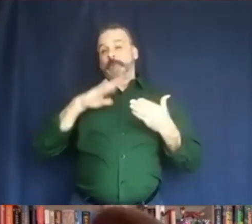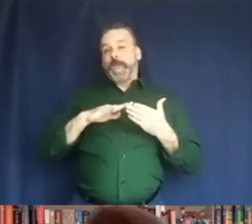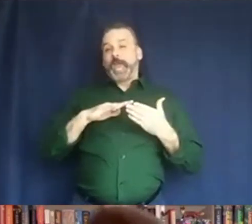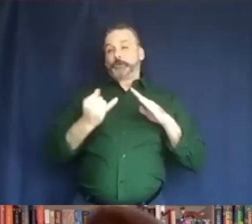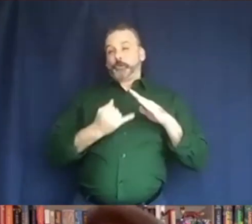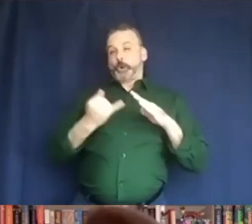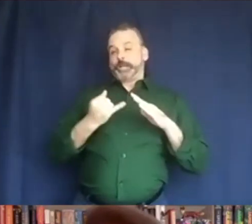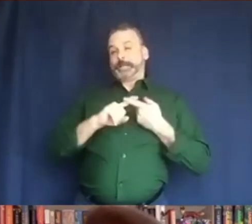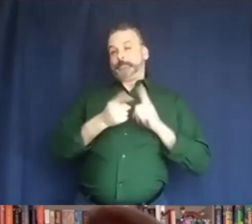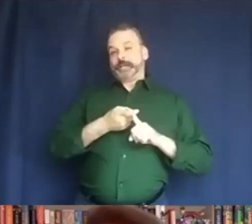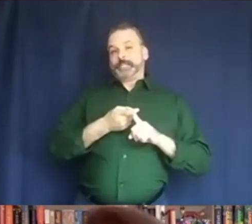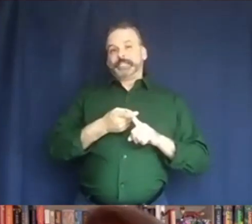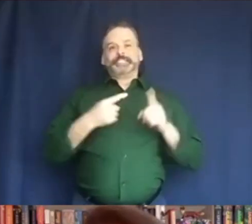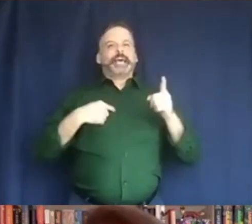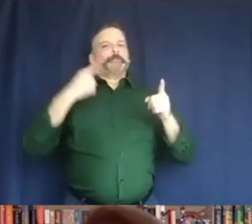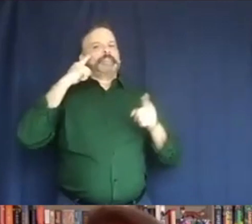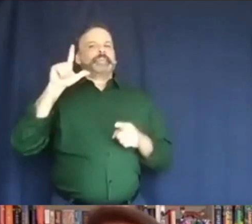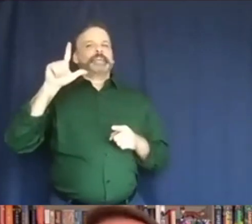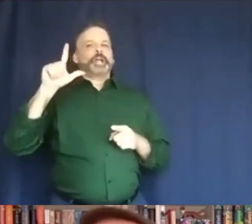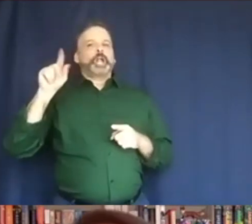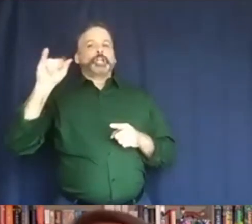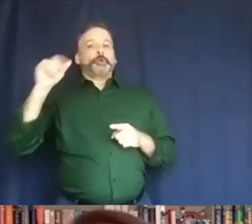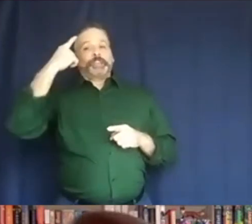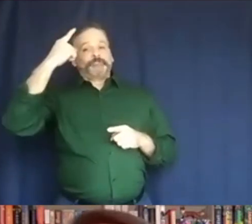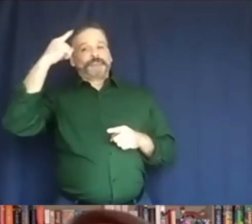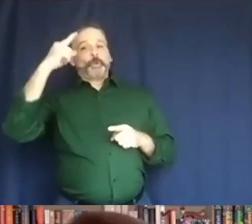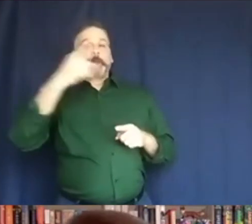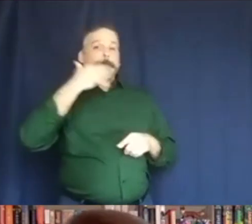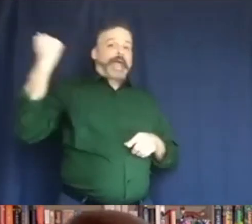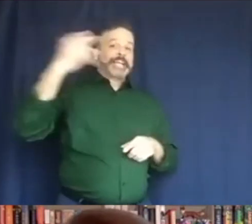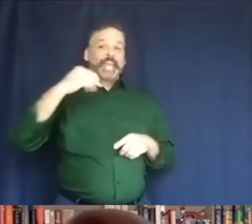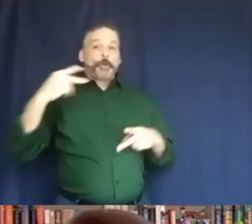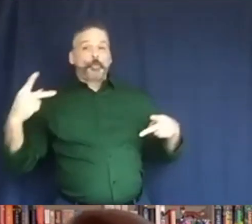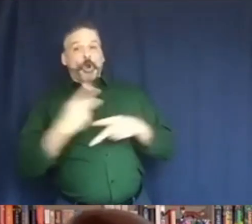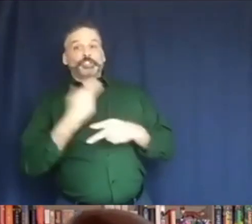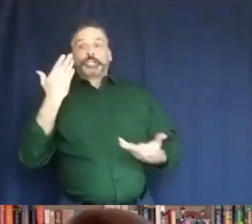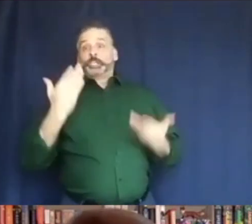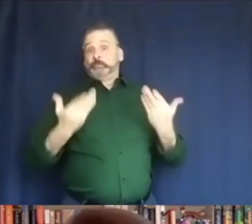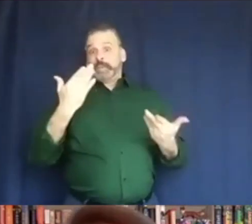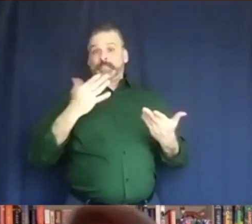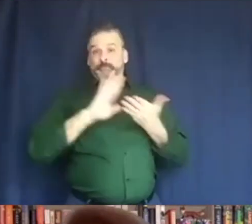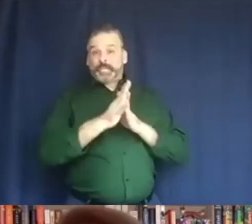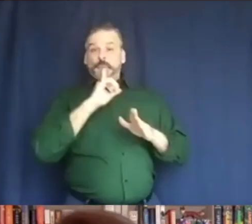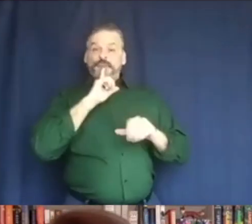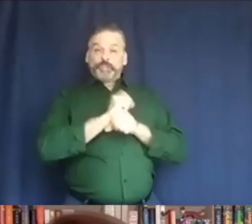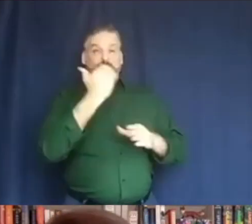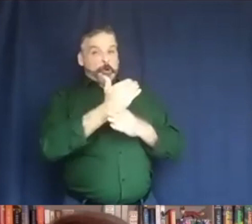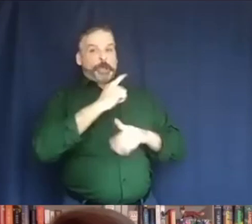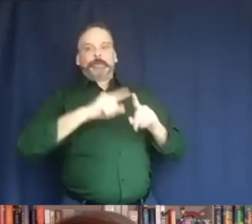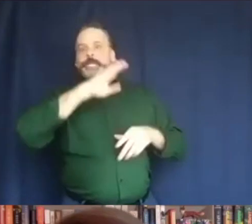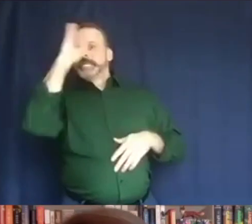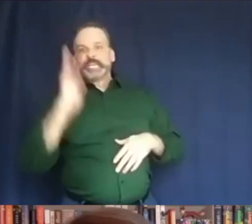going to go with Loki for best and worst quarantine buddy, because you might get really annoyed, but you'd never get bored. Yeah.